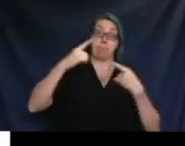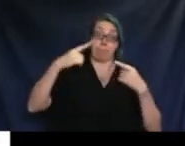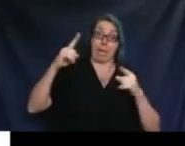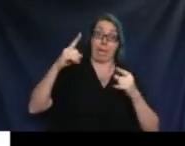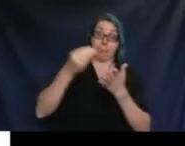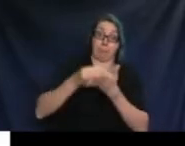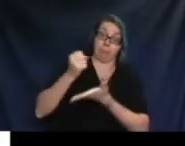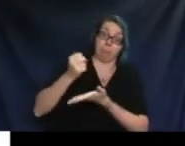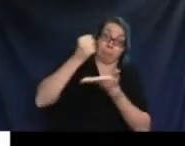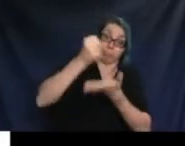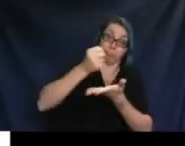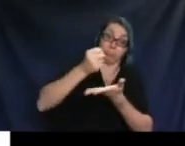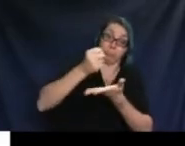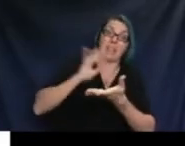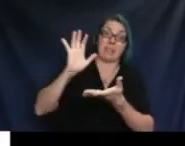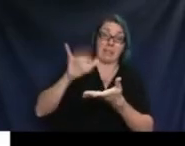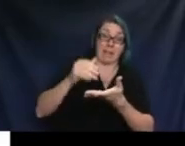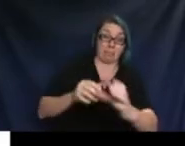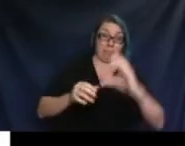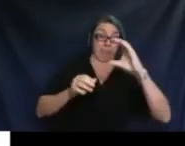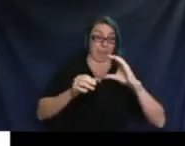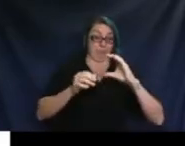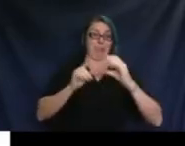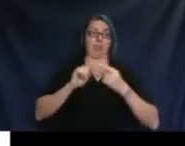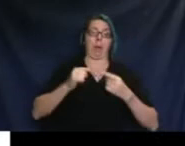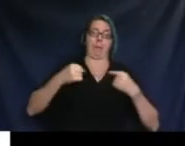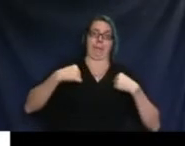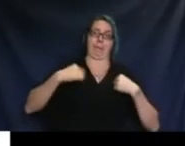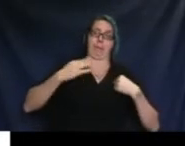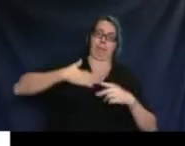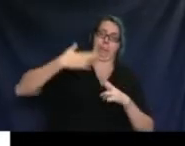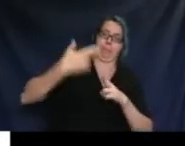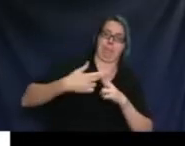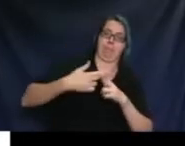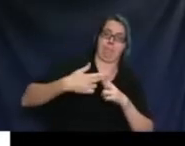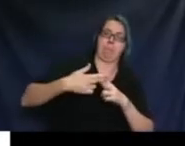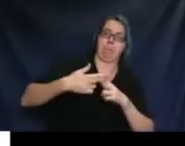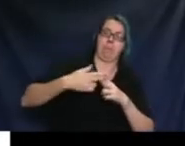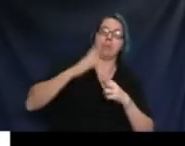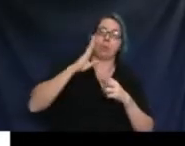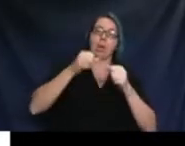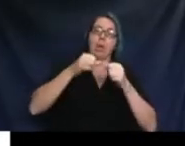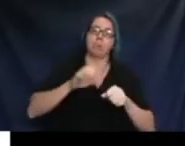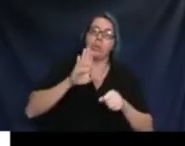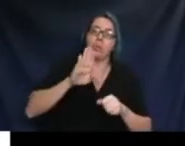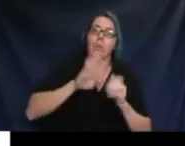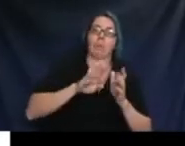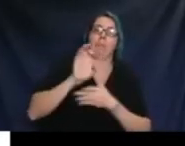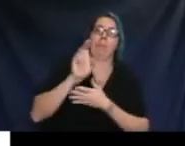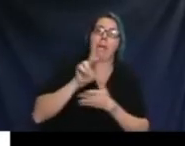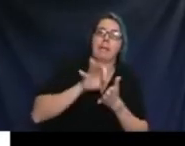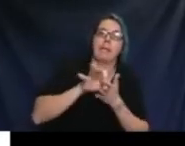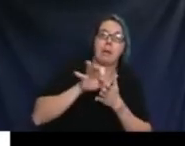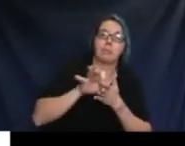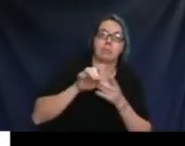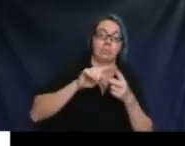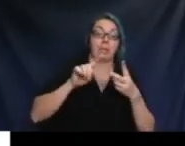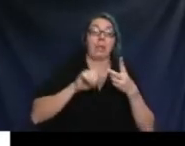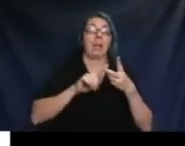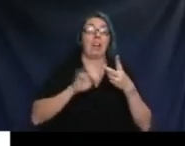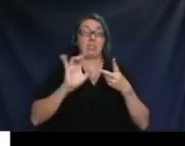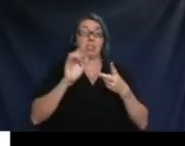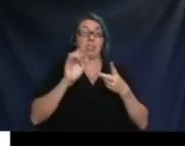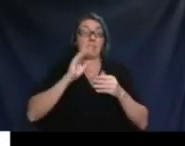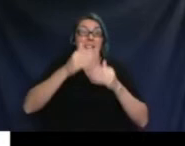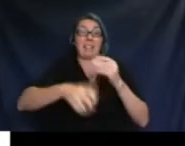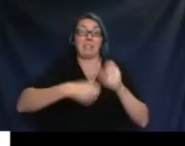your name. It will be deposited into your individual bank account. You will get a T4A for that amount. So